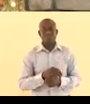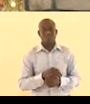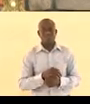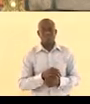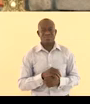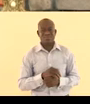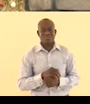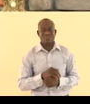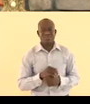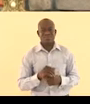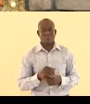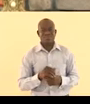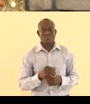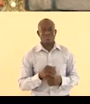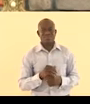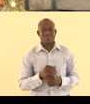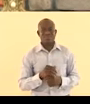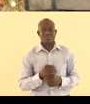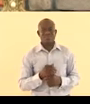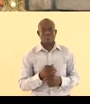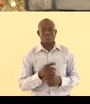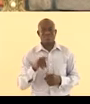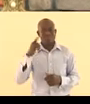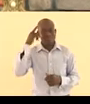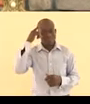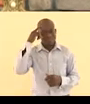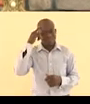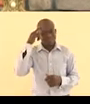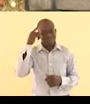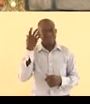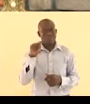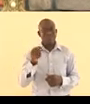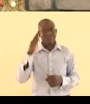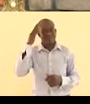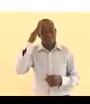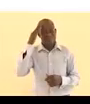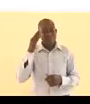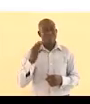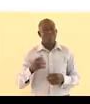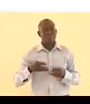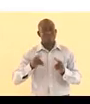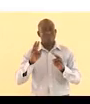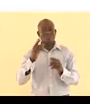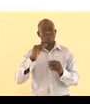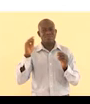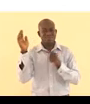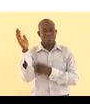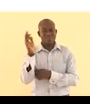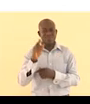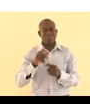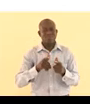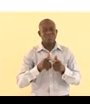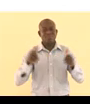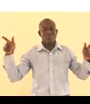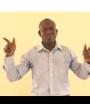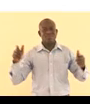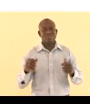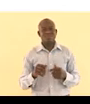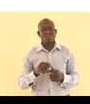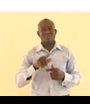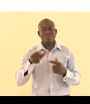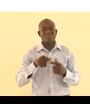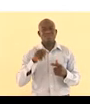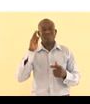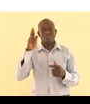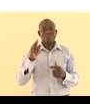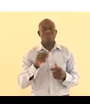knew the ways of God too much. And when he uses two classic examples from their history to